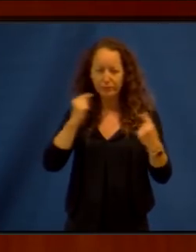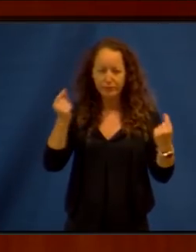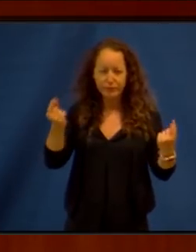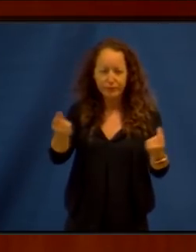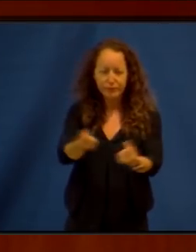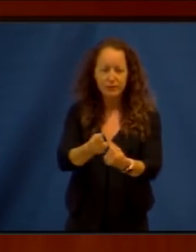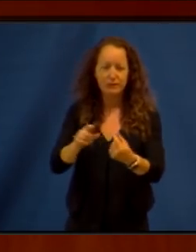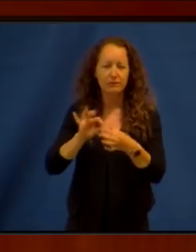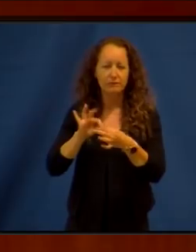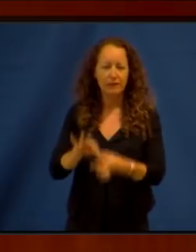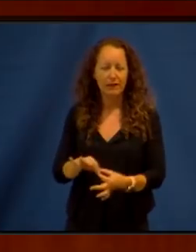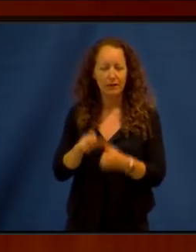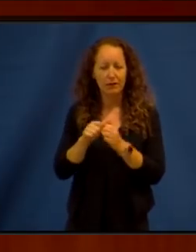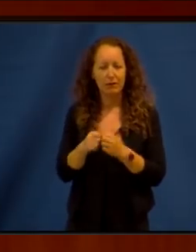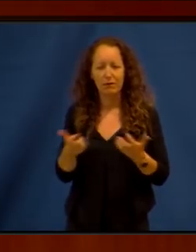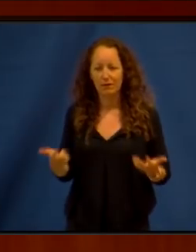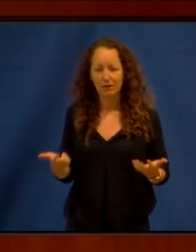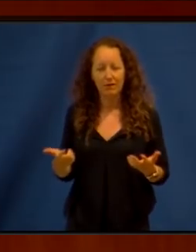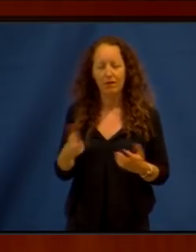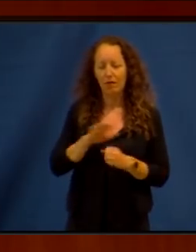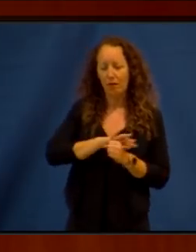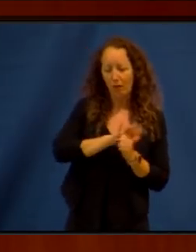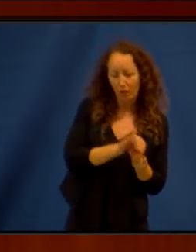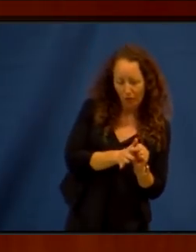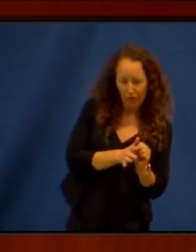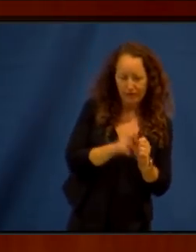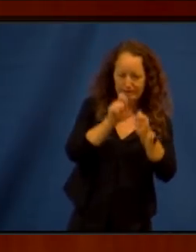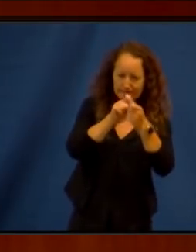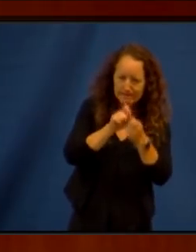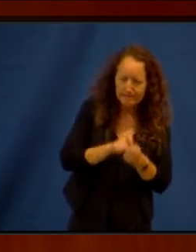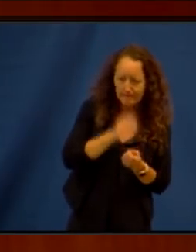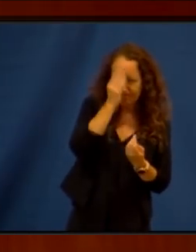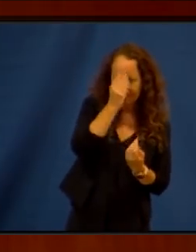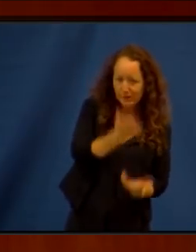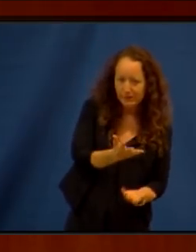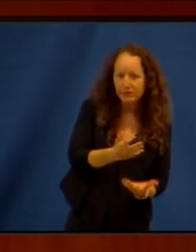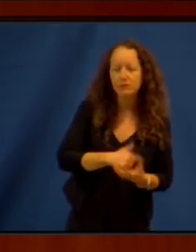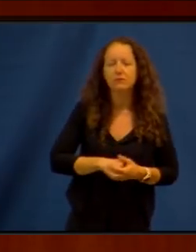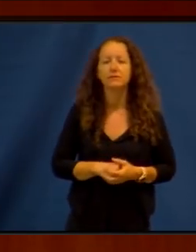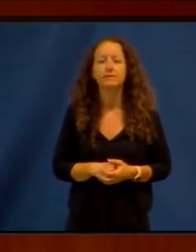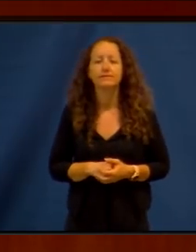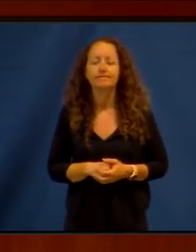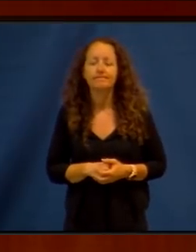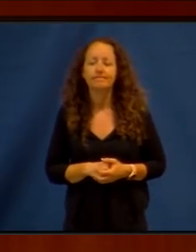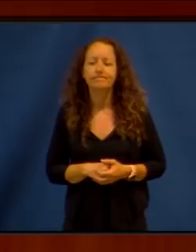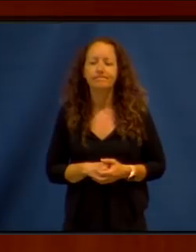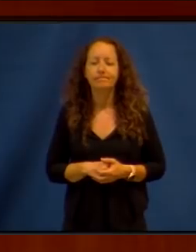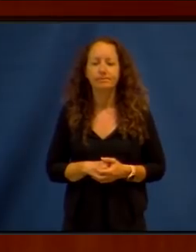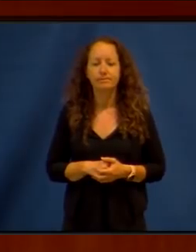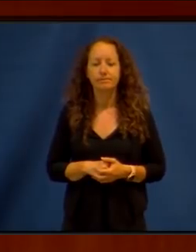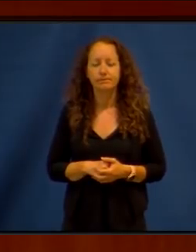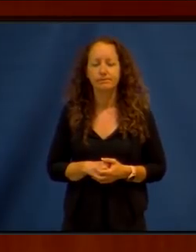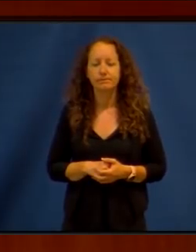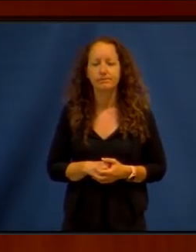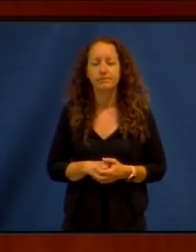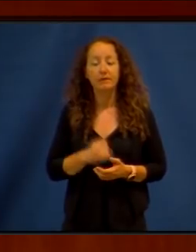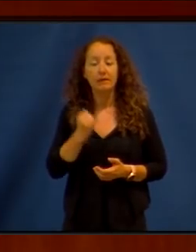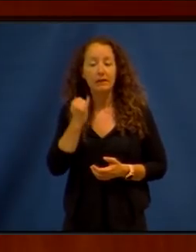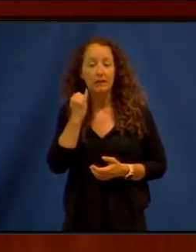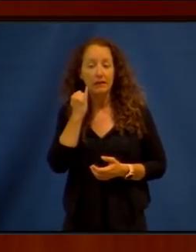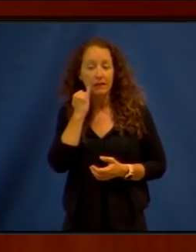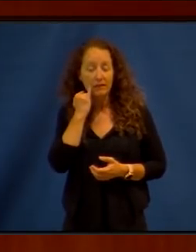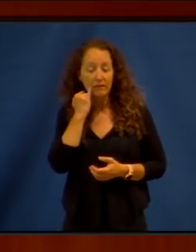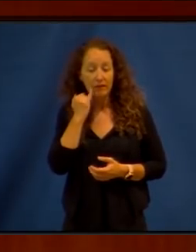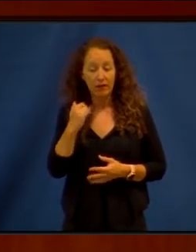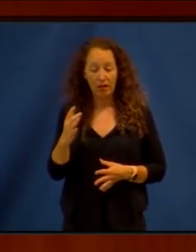to specifics around COVID, the process of how you would get COVID